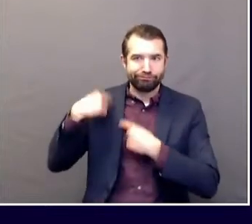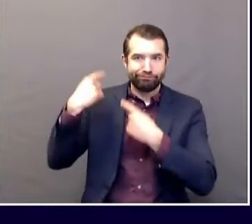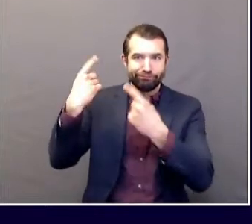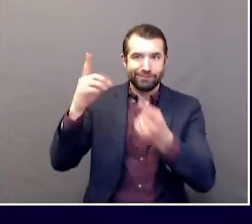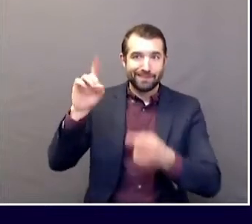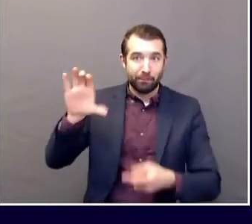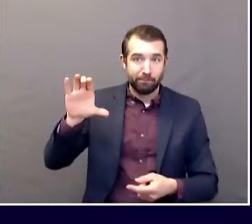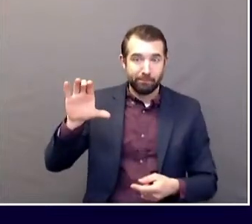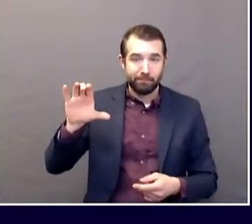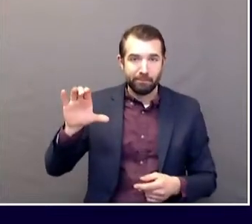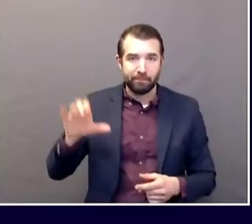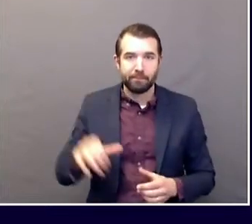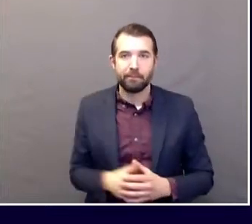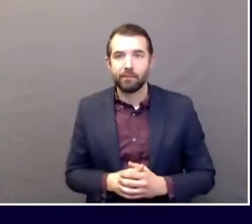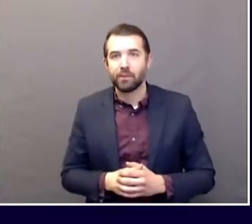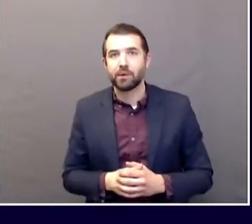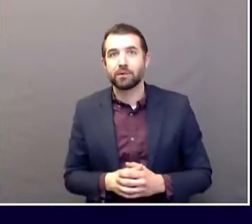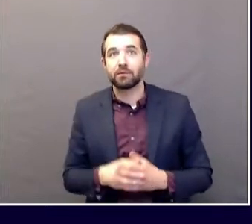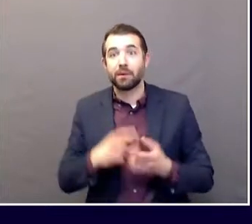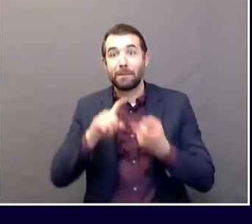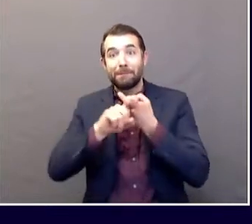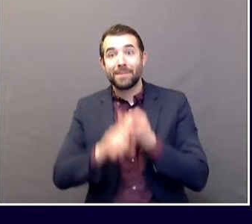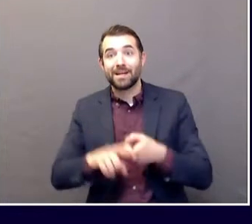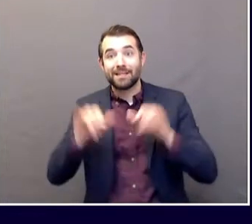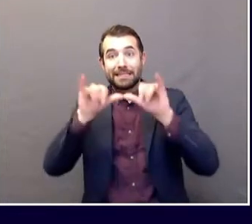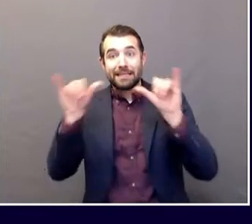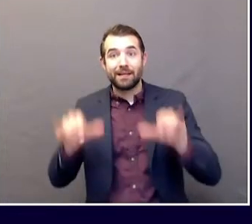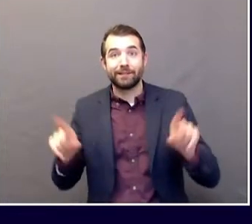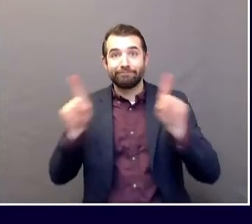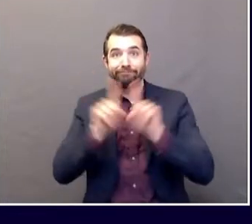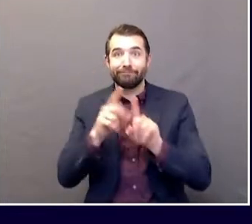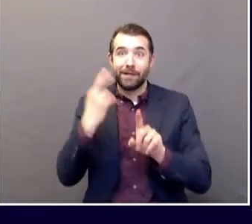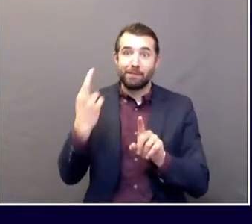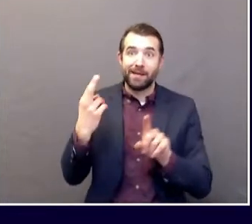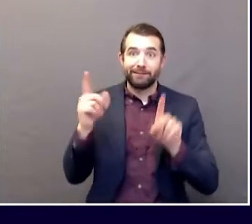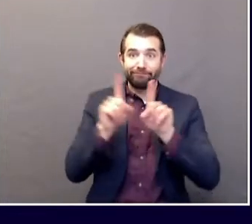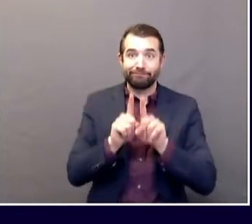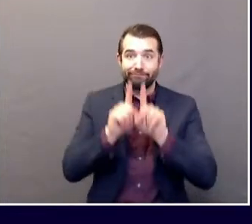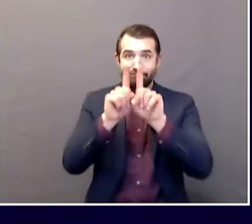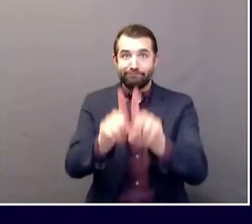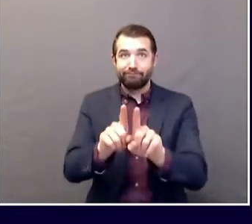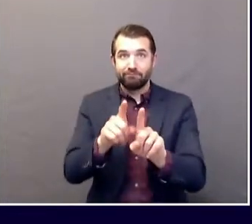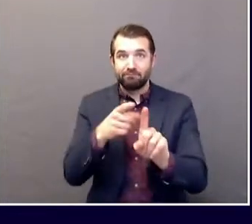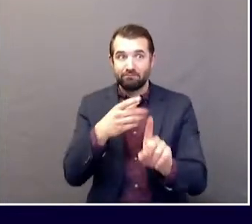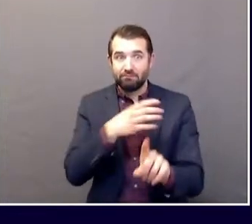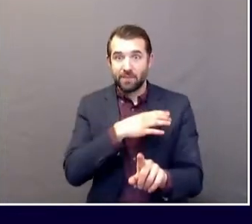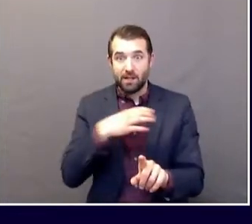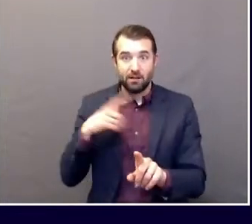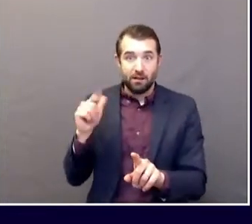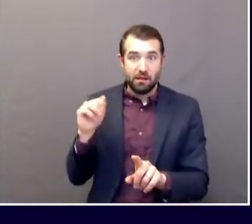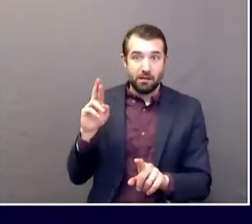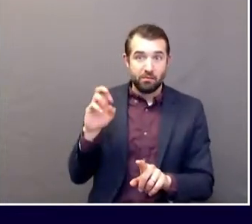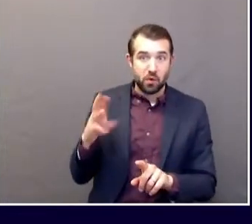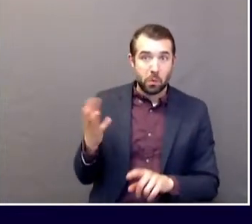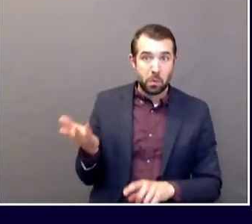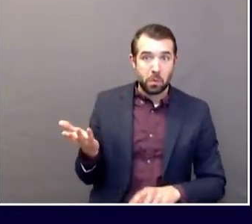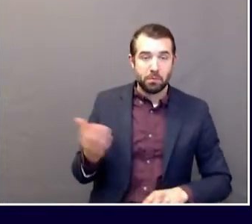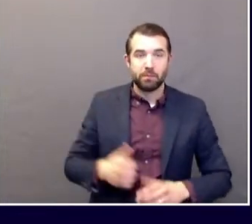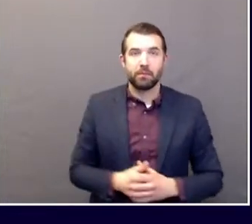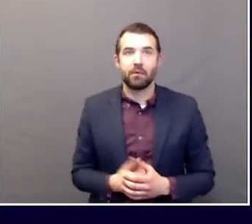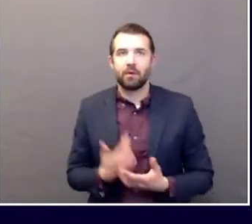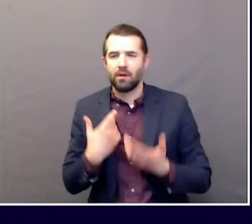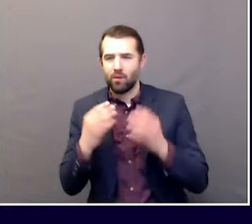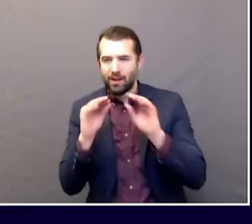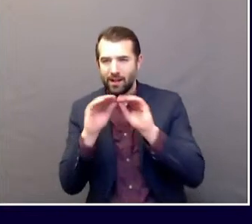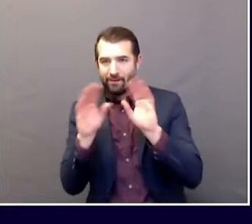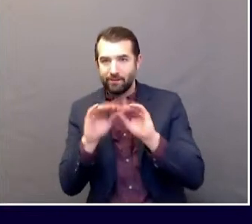as you called it, Commissioner, I'll turn that over to you. Well, and I will just make a slight clarification. Home health workers are